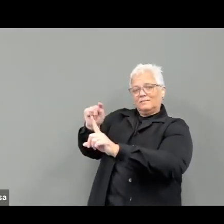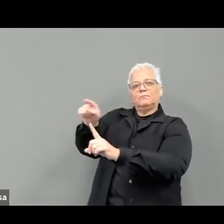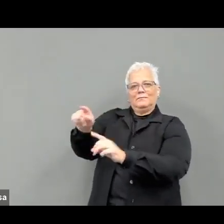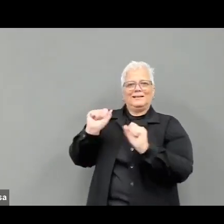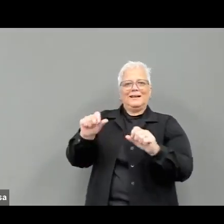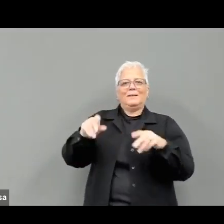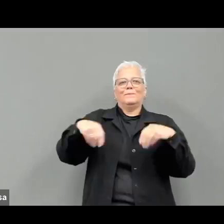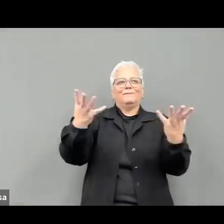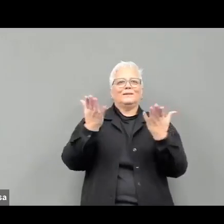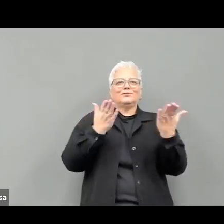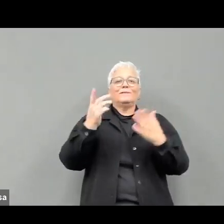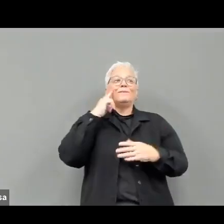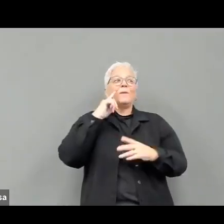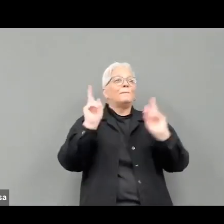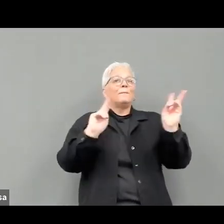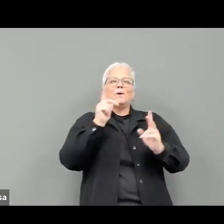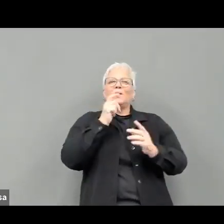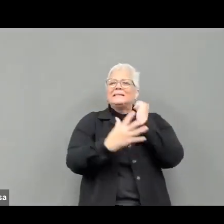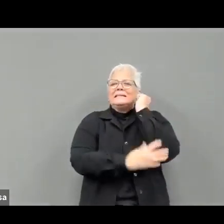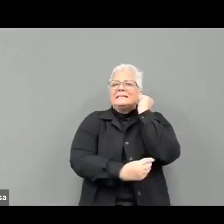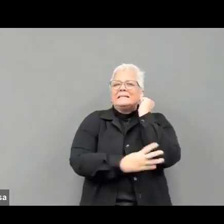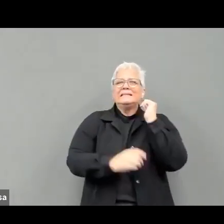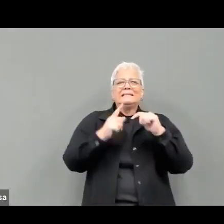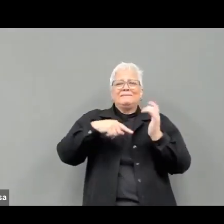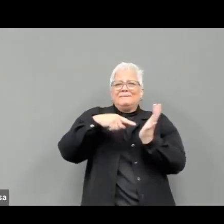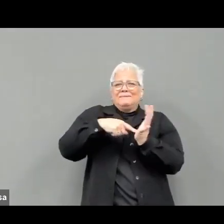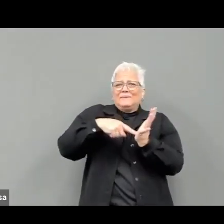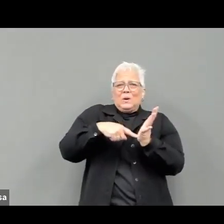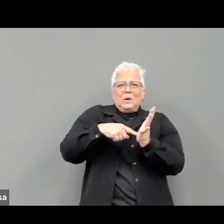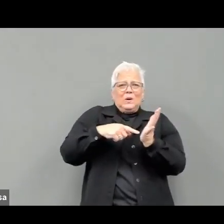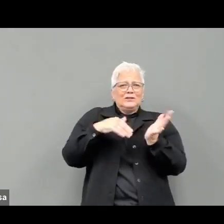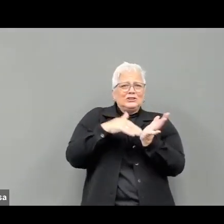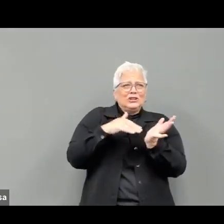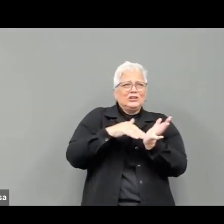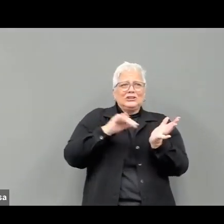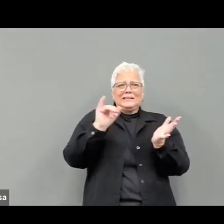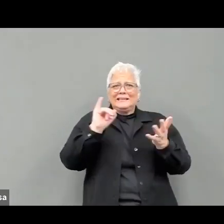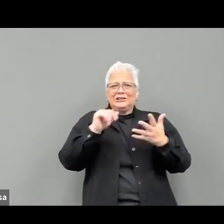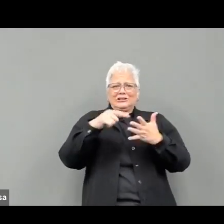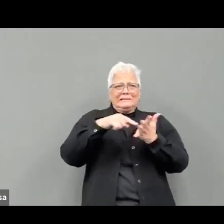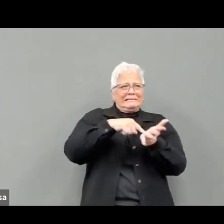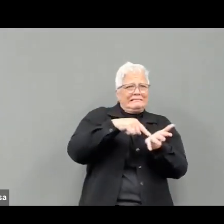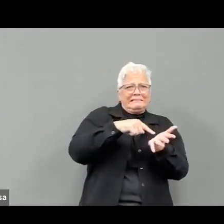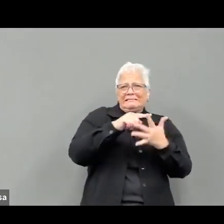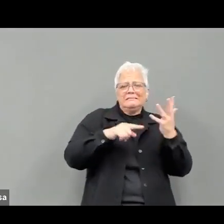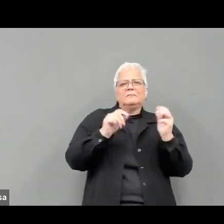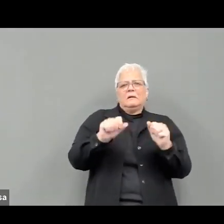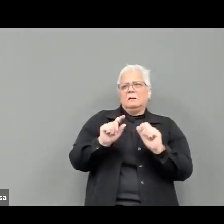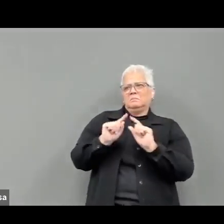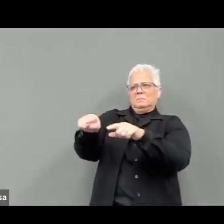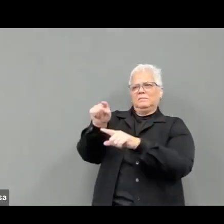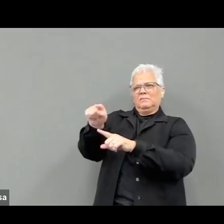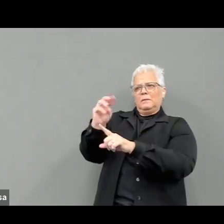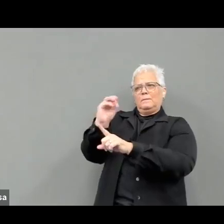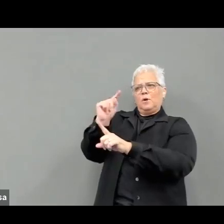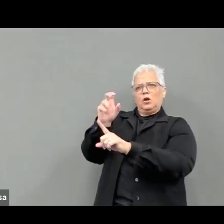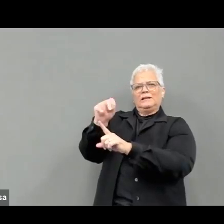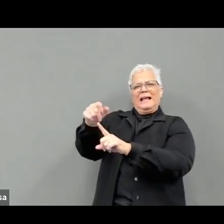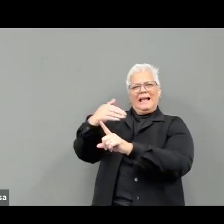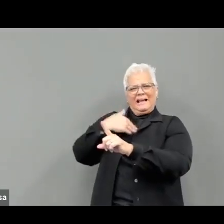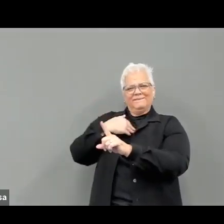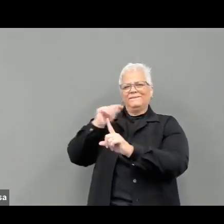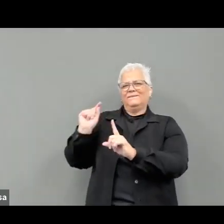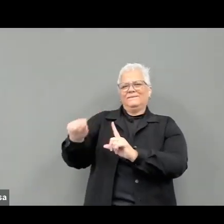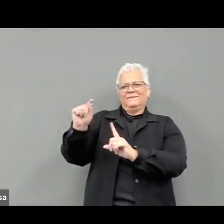as a community health center, we have six different locations throughout Tulsa and even as